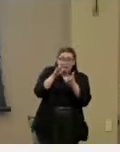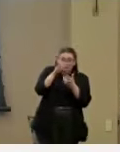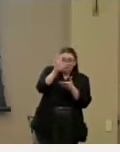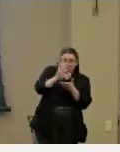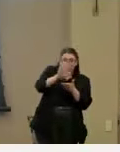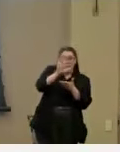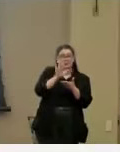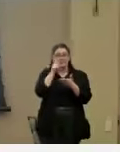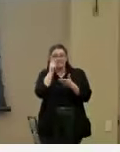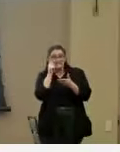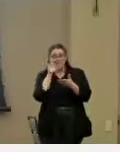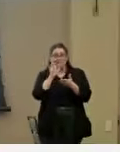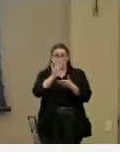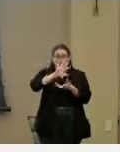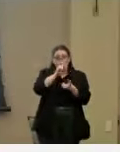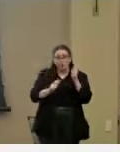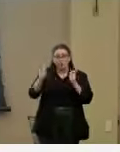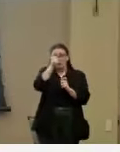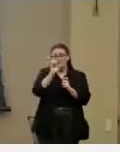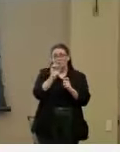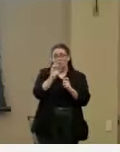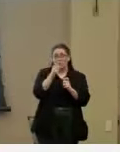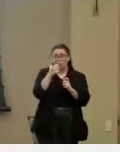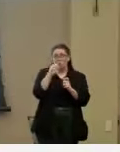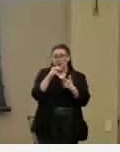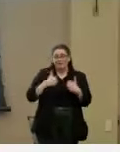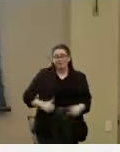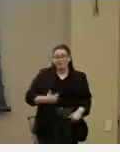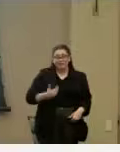It's your largest organ in the body, and it deserves that attention.